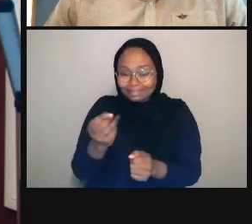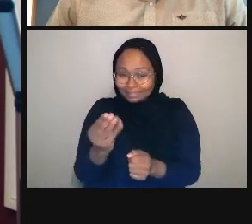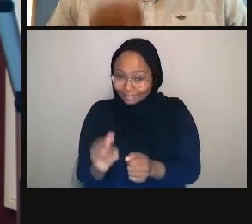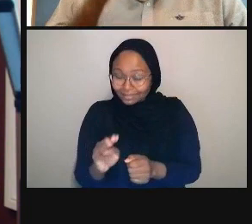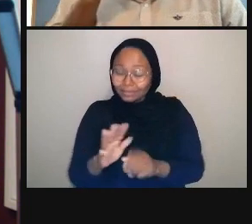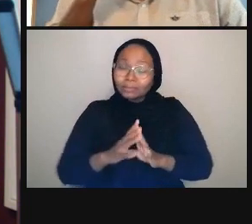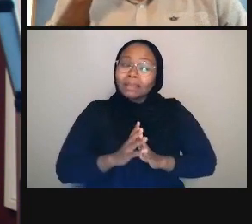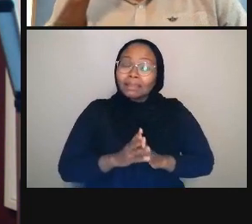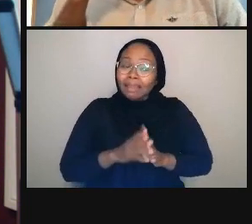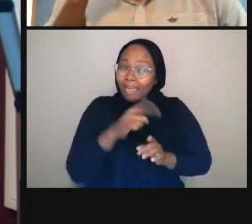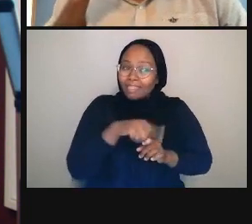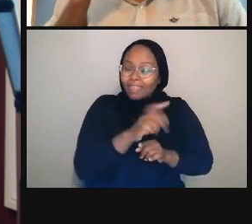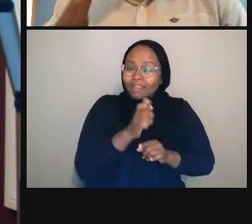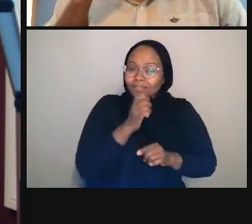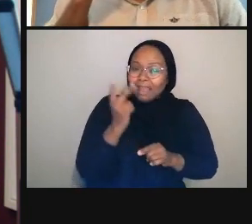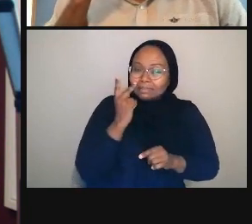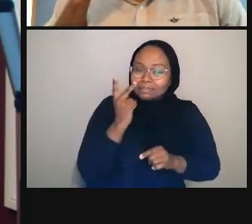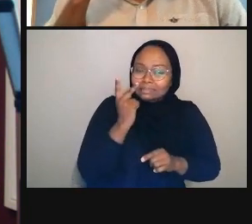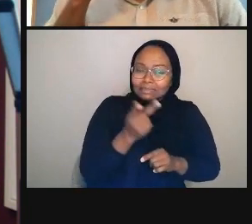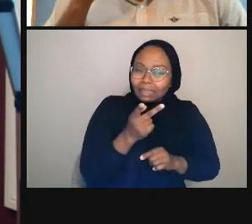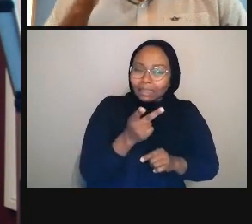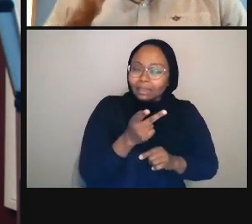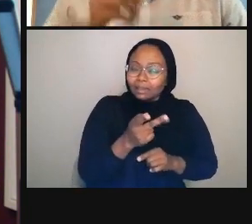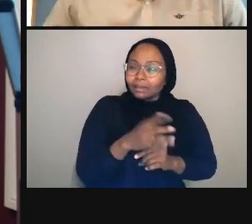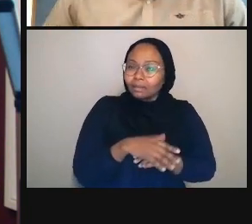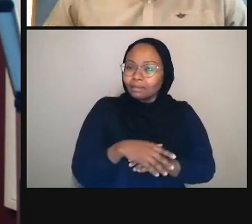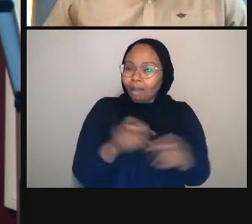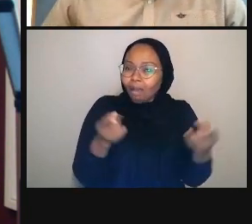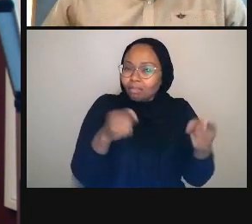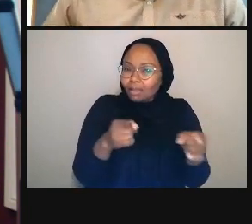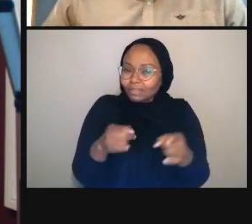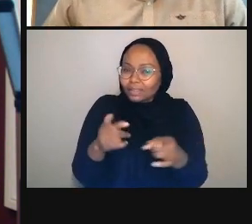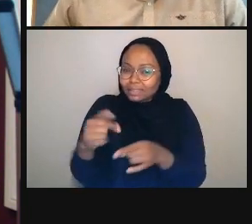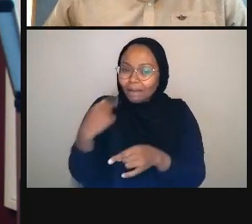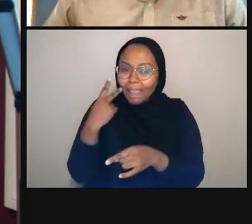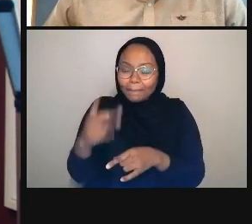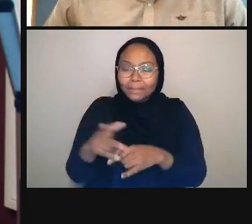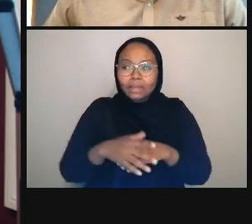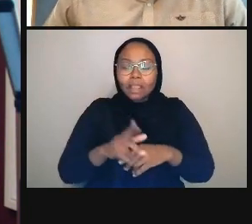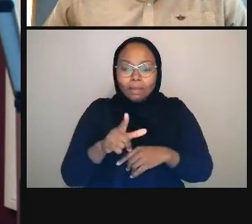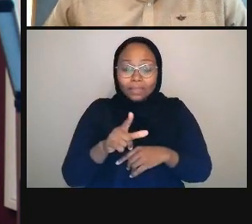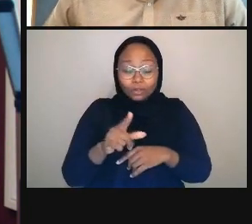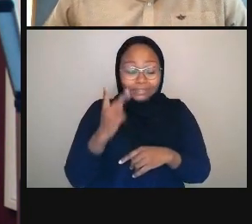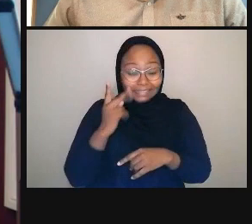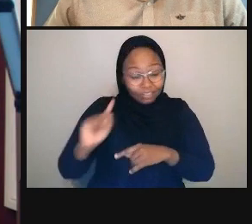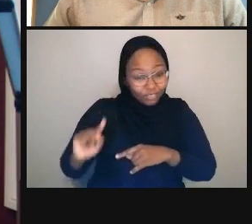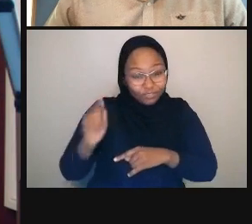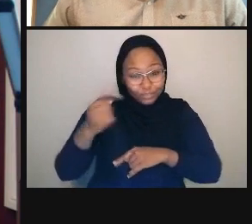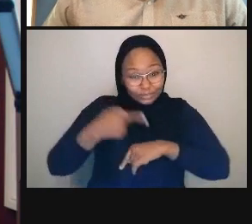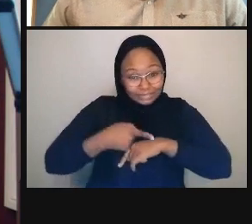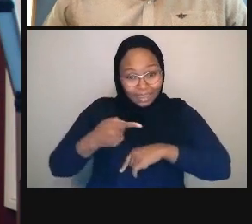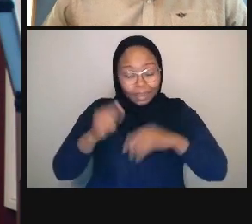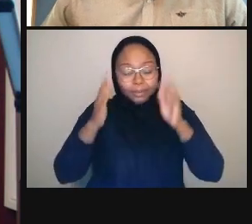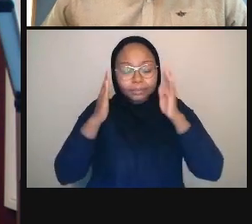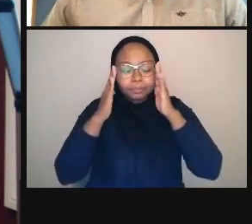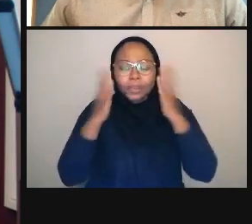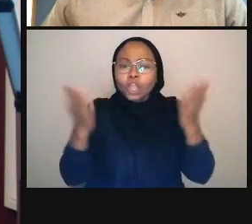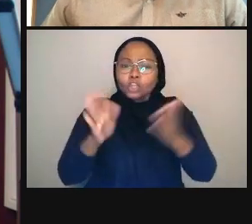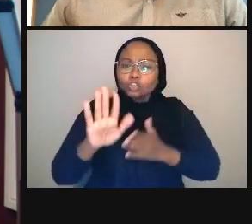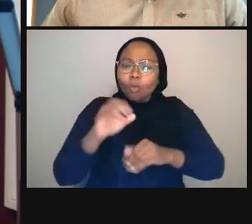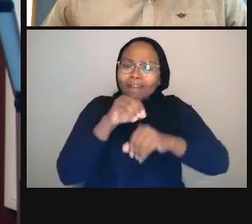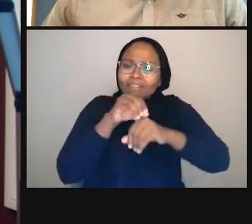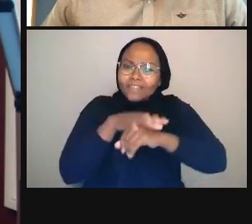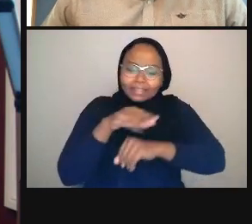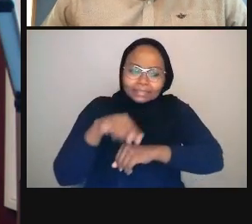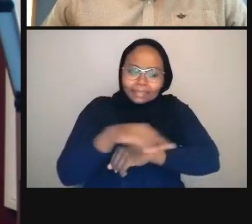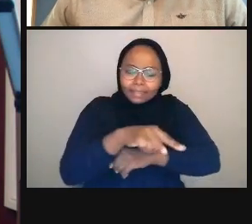They have not seen many of them that hurt that so many people are suffering, and they're seeing it honestly for the first time. Sure. What would your advice be to them